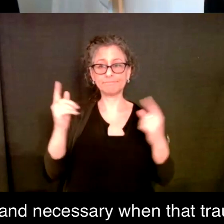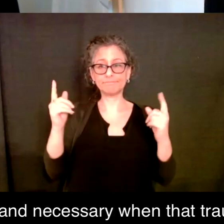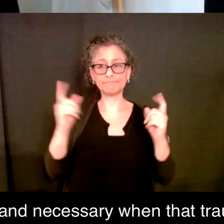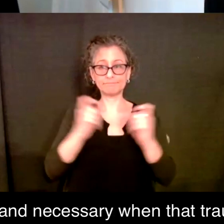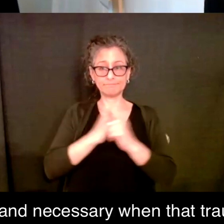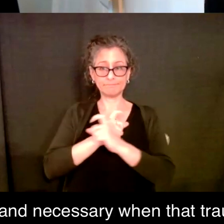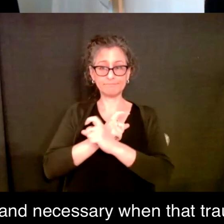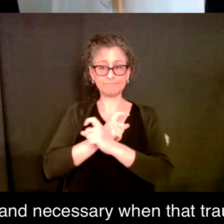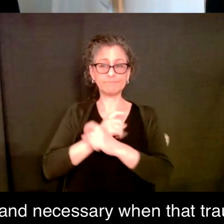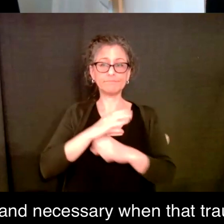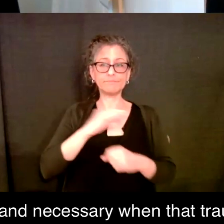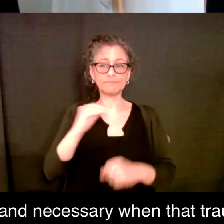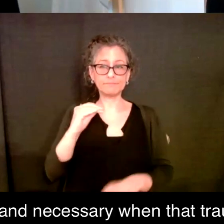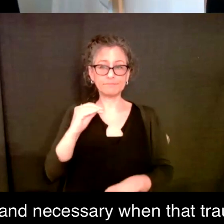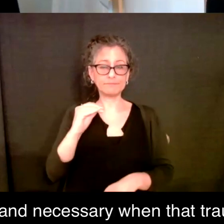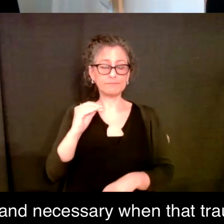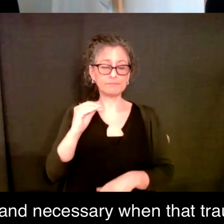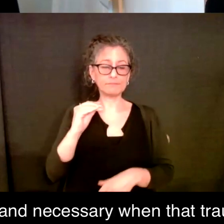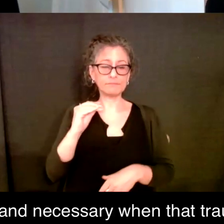complicated and